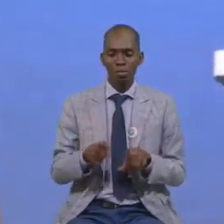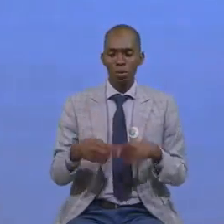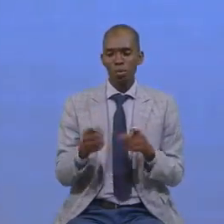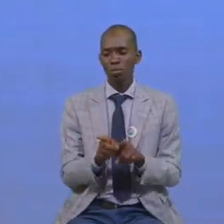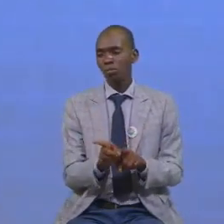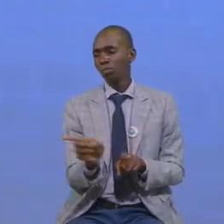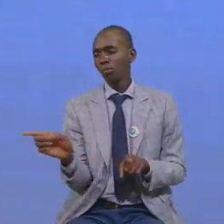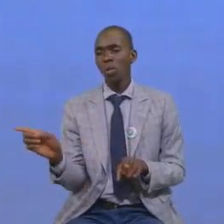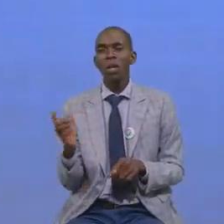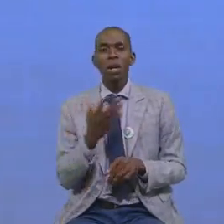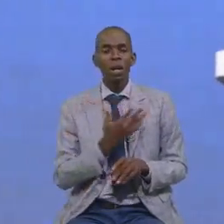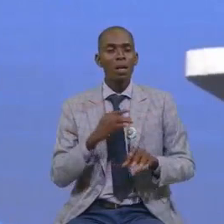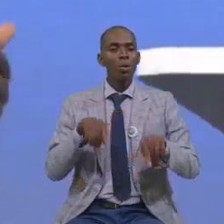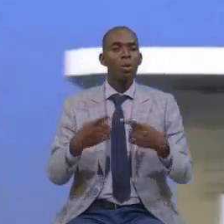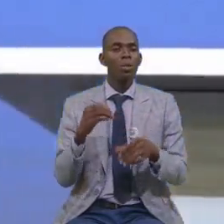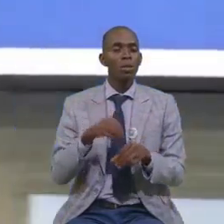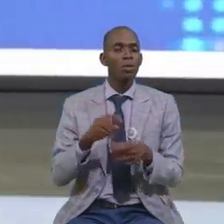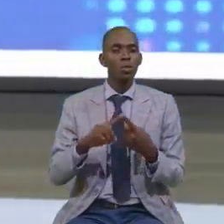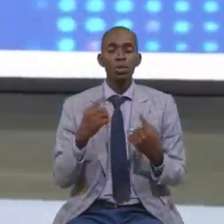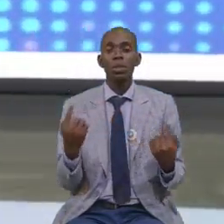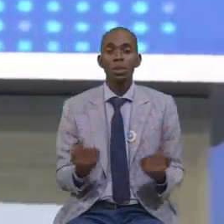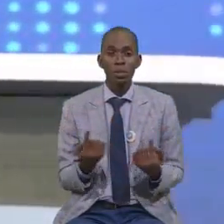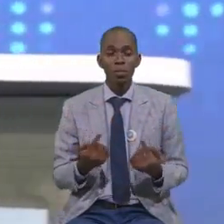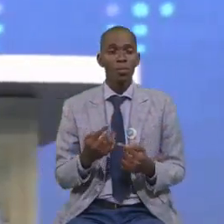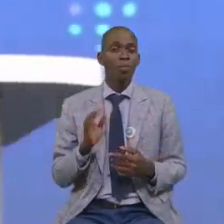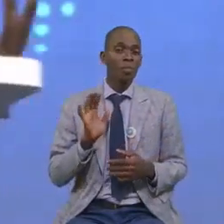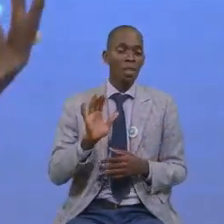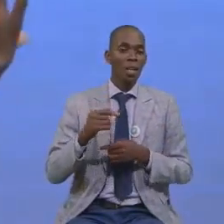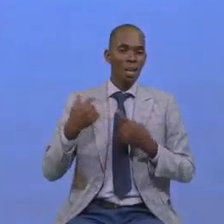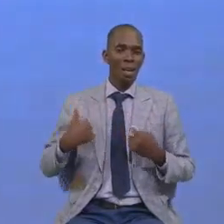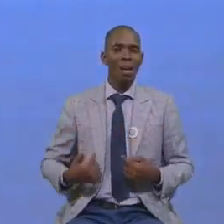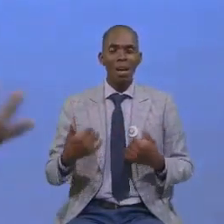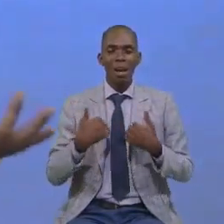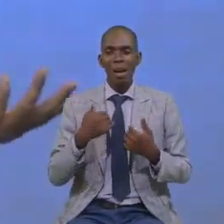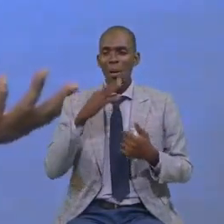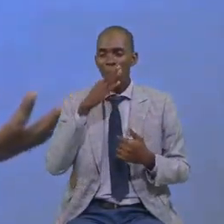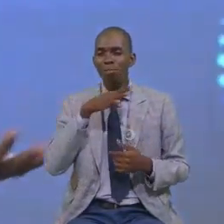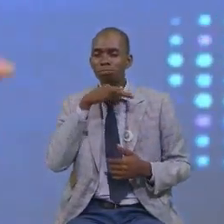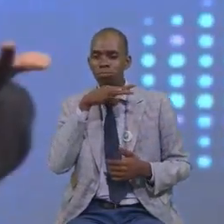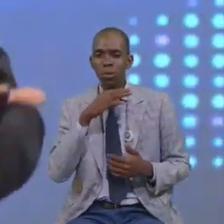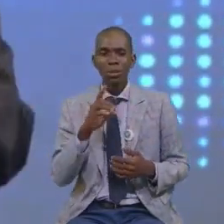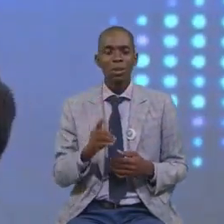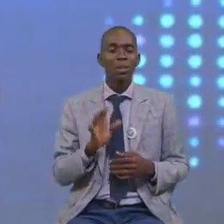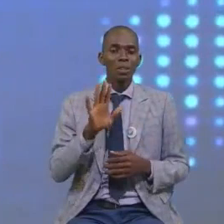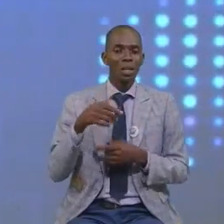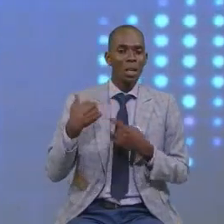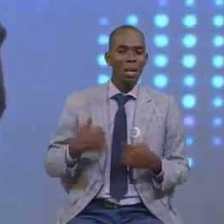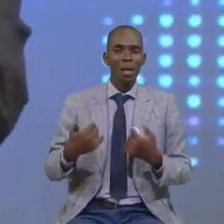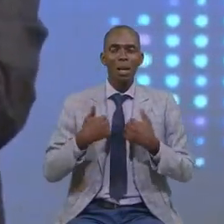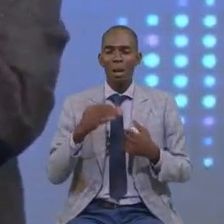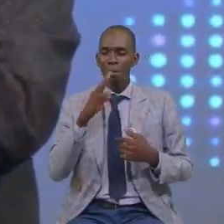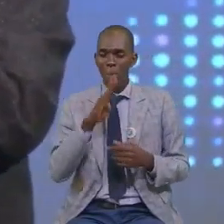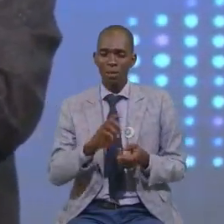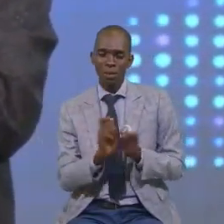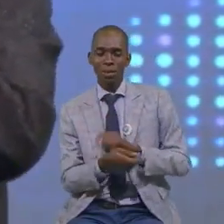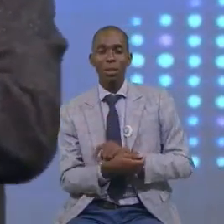and dabbled into sin, his heart had been polluted, his heart had been perverted. He